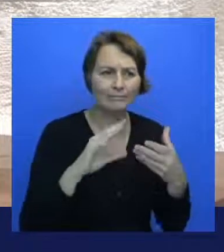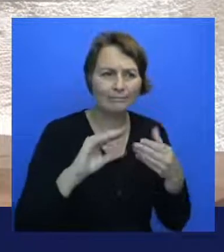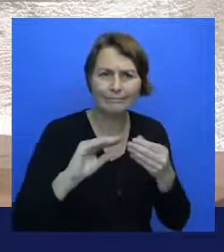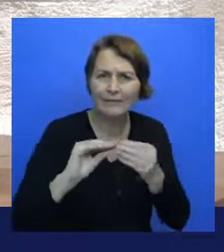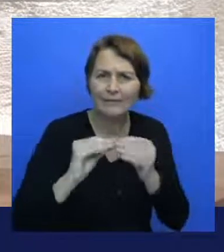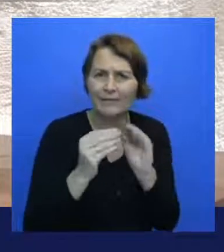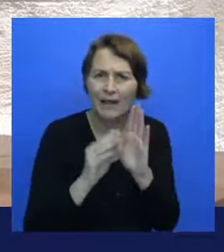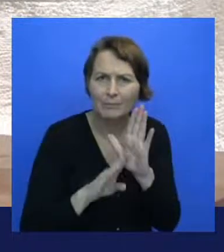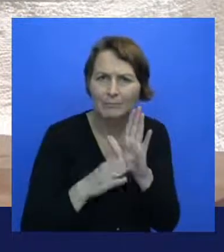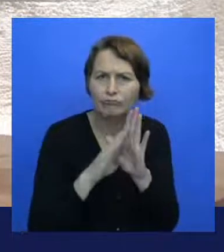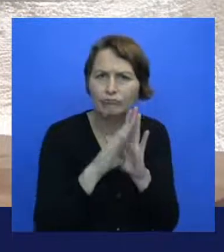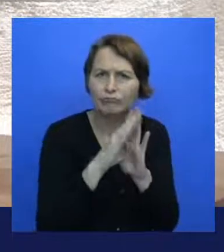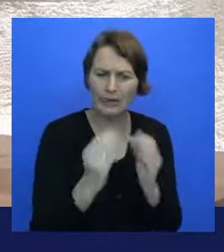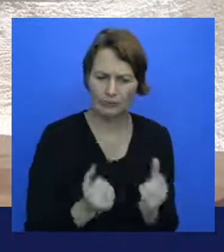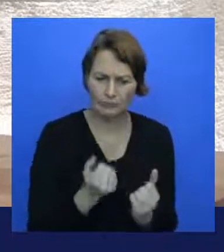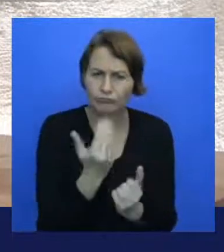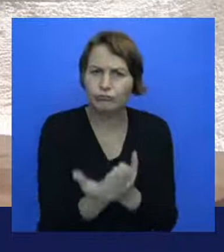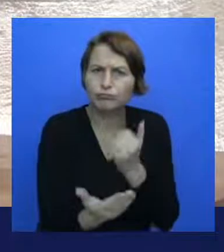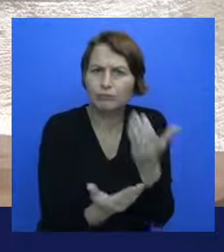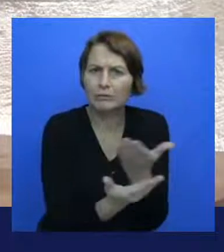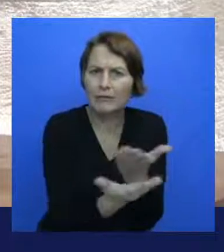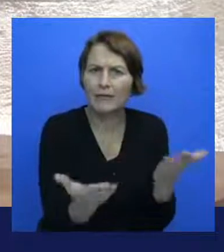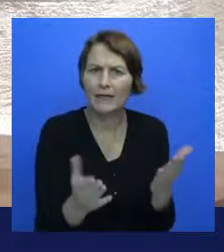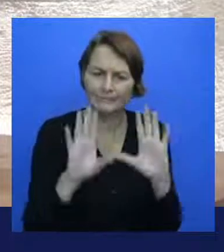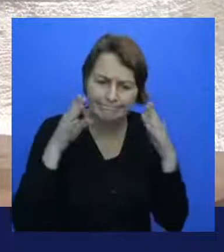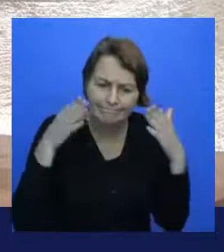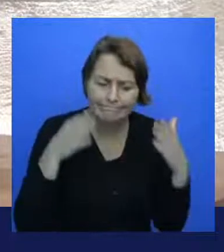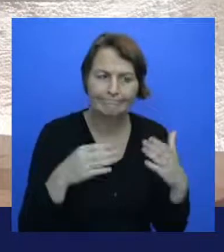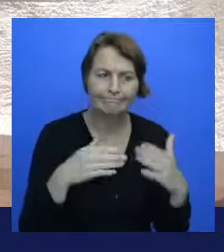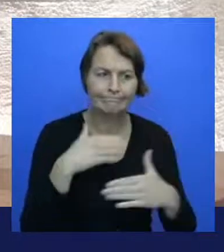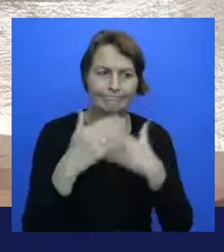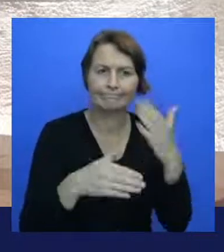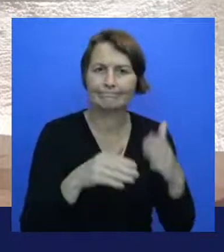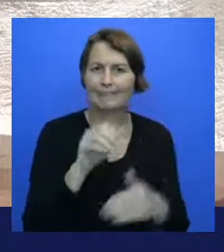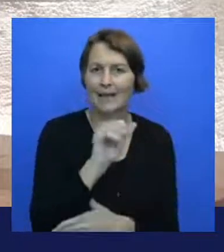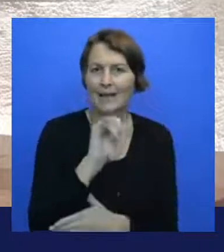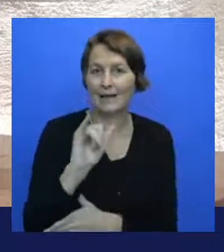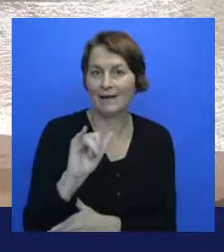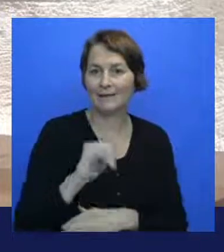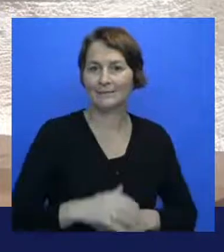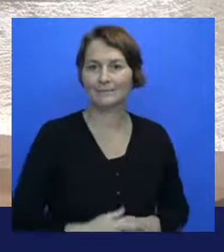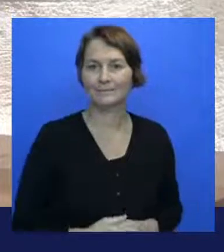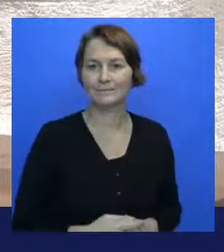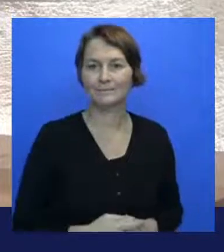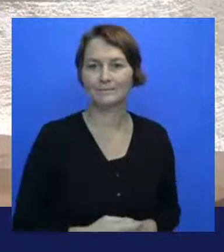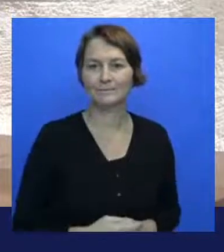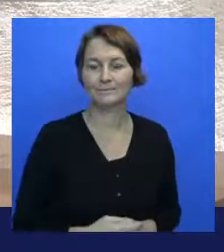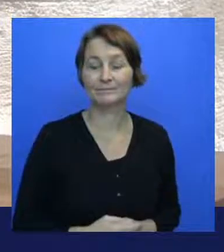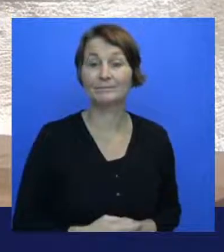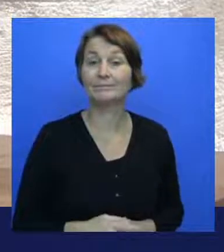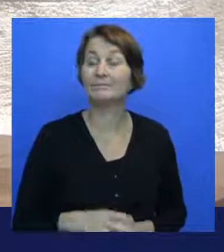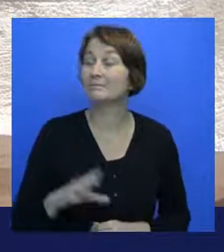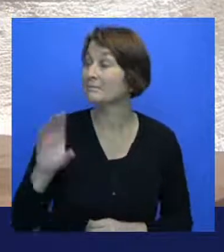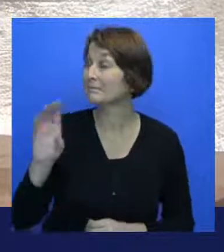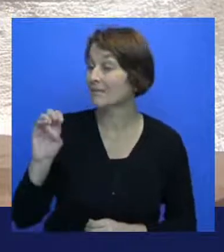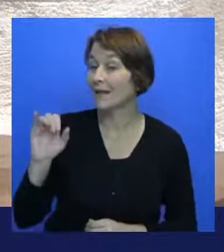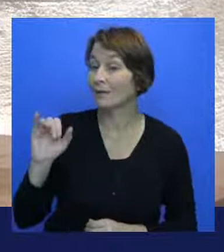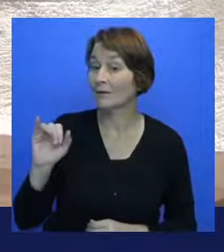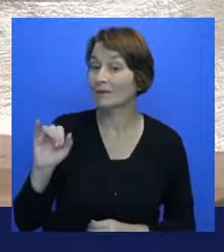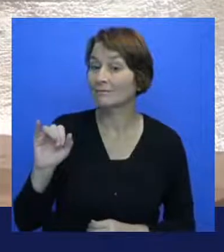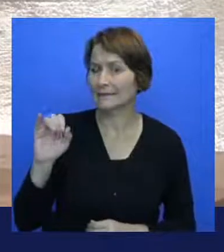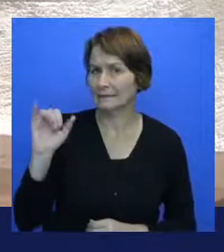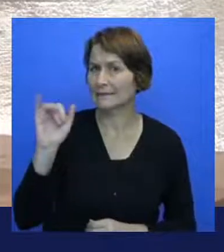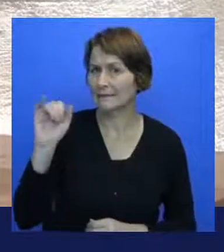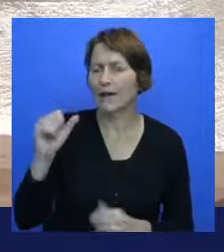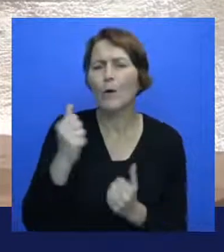Yeah, it's a great question. I mean, we really focus on making sure we have an offering for developers really of all skill levels. And so there are a